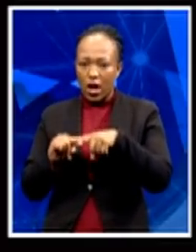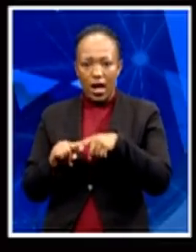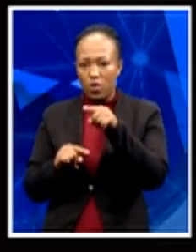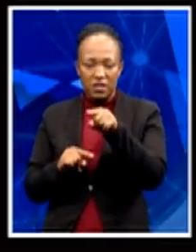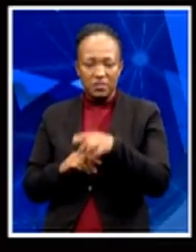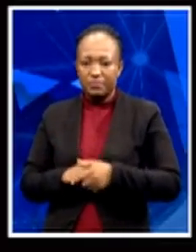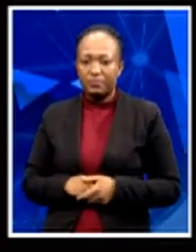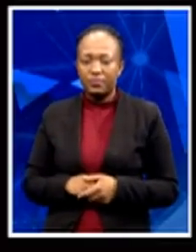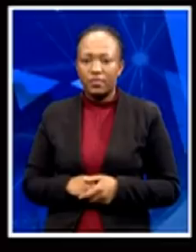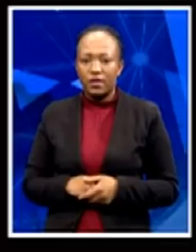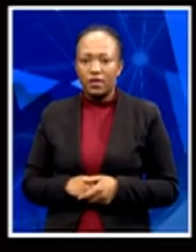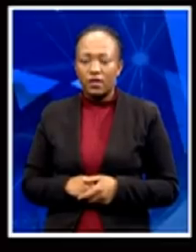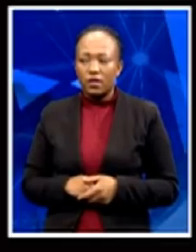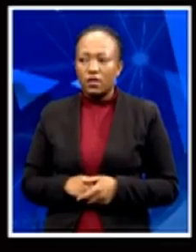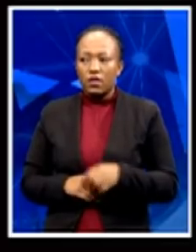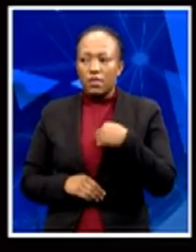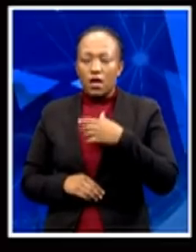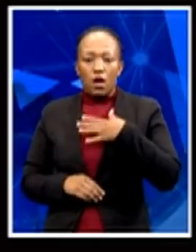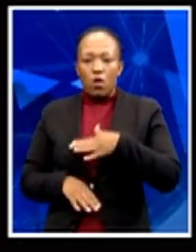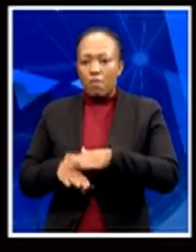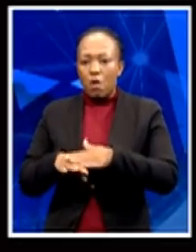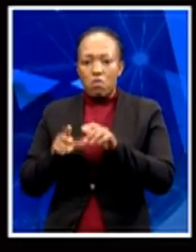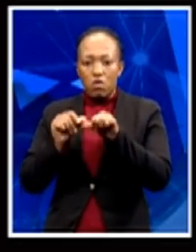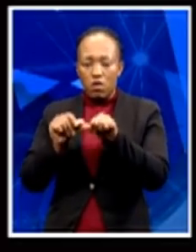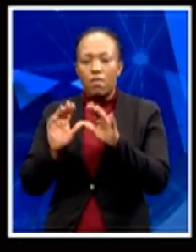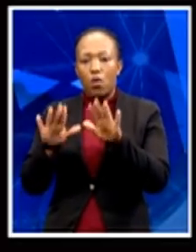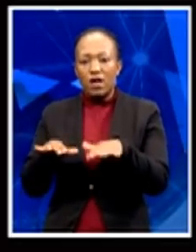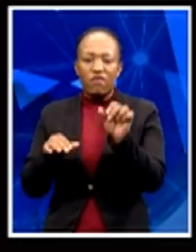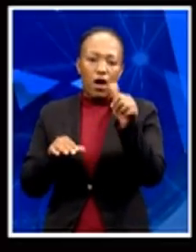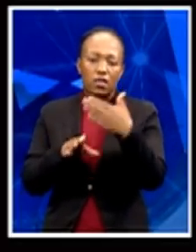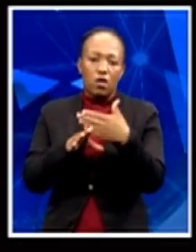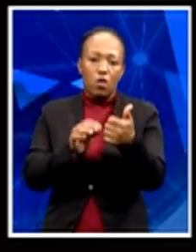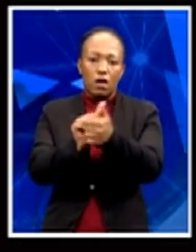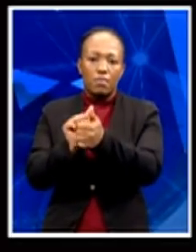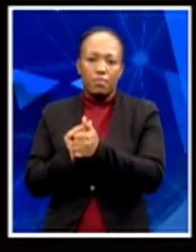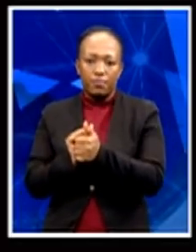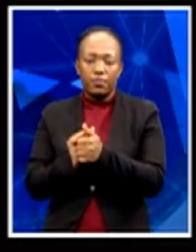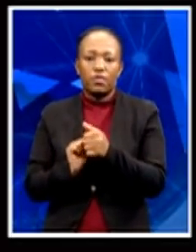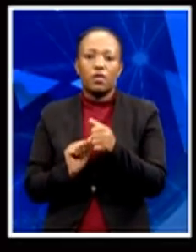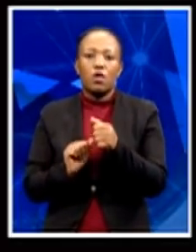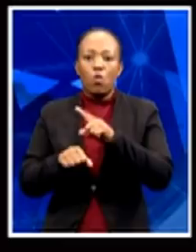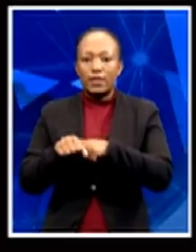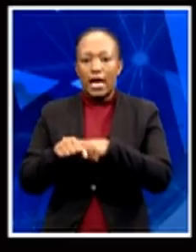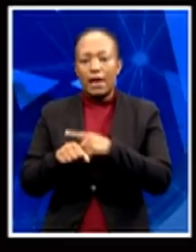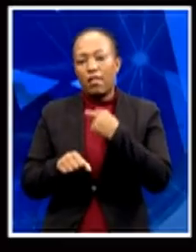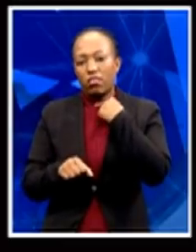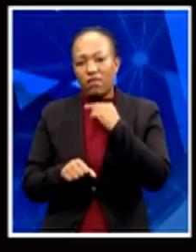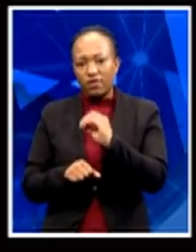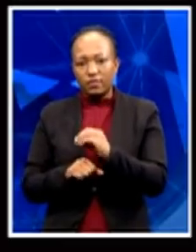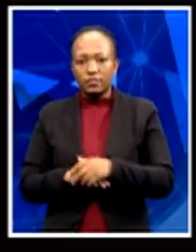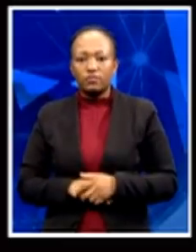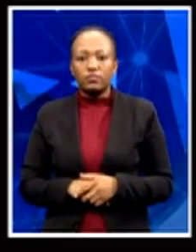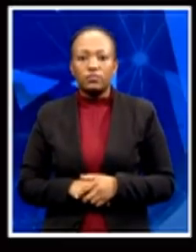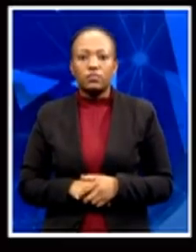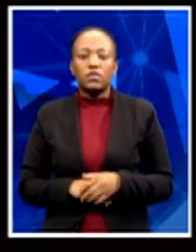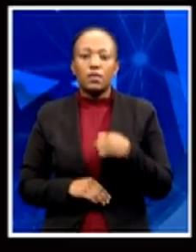on the other thing. I'm going to leave it for my other colleagues. I think I can give because we have time constraints. But I would want to urge, Minister, that if we're putting in